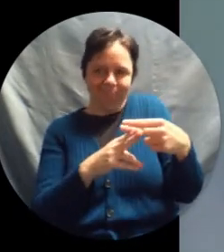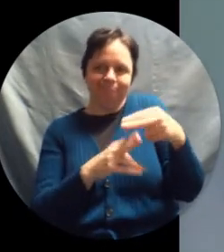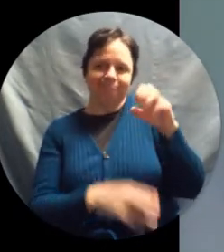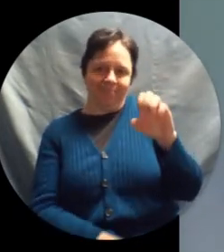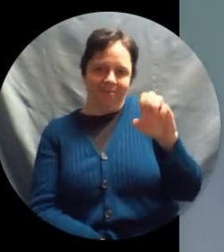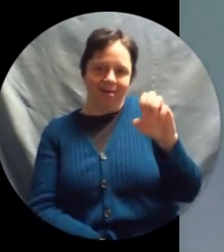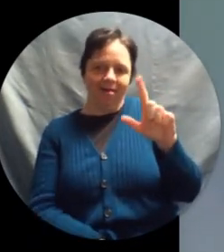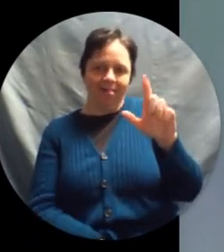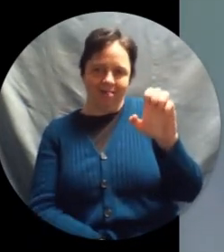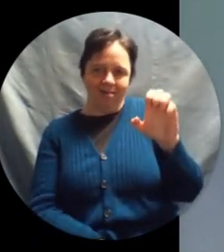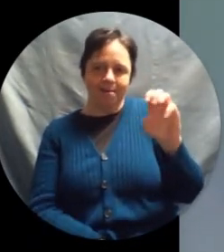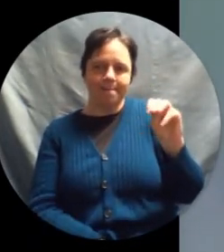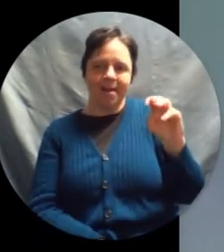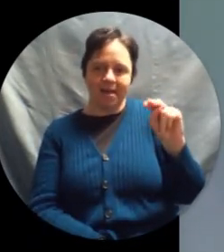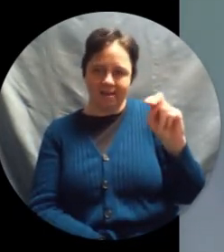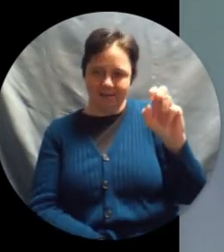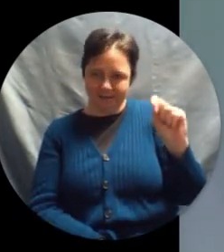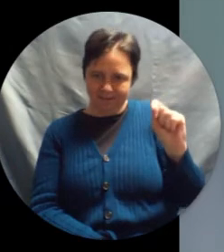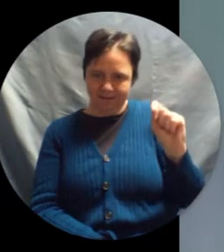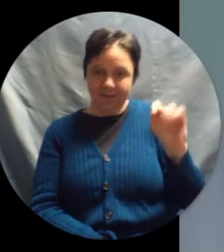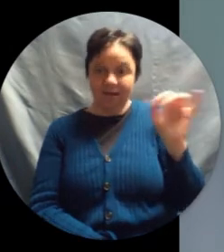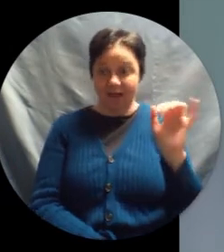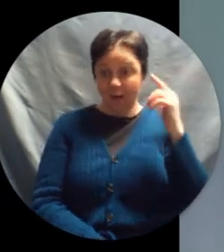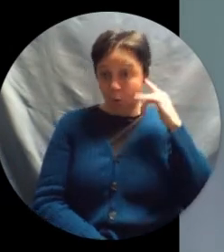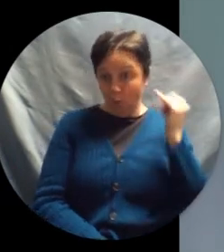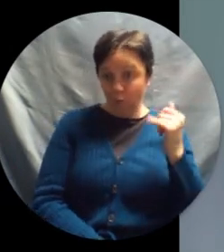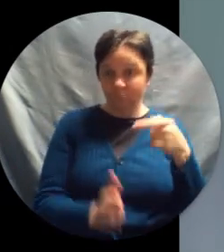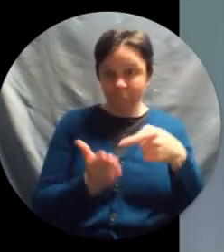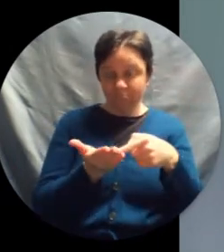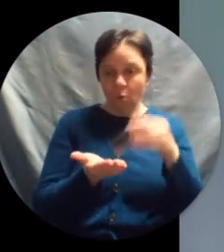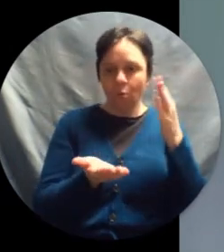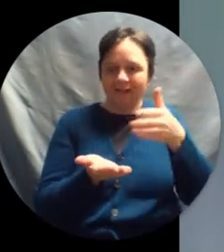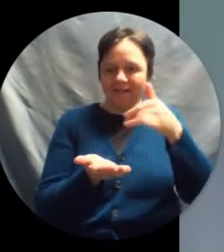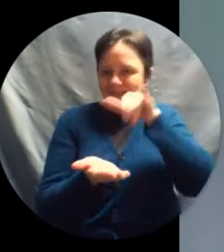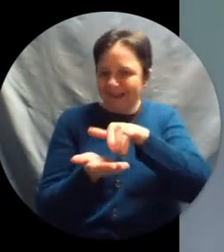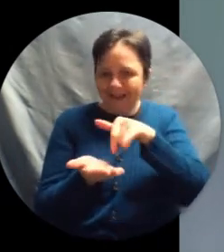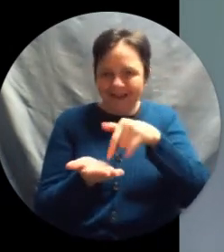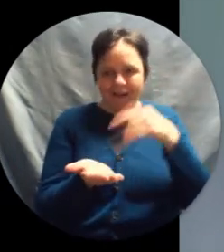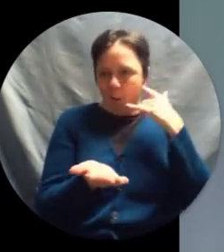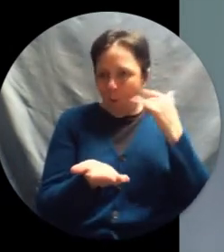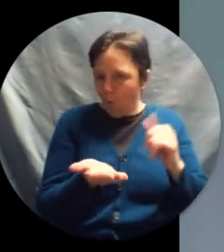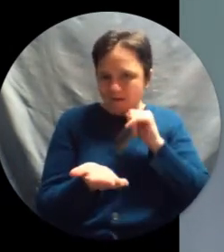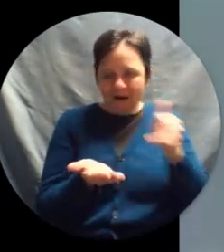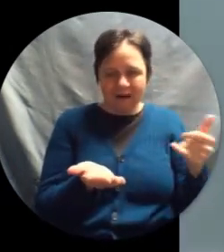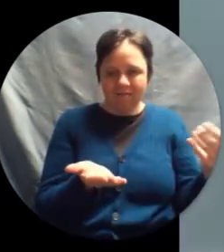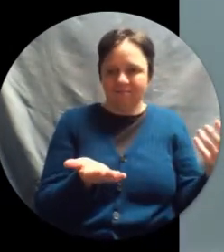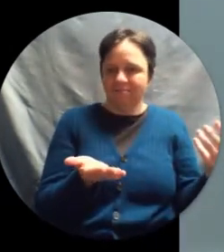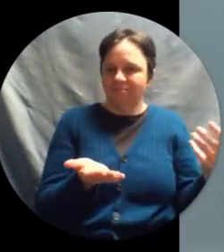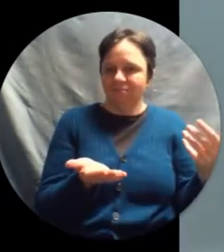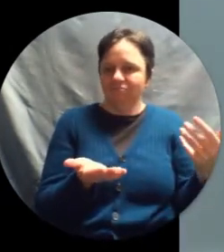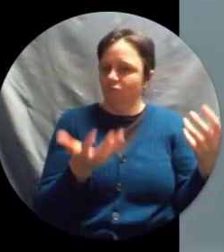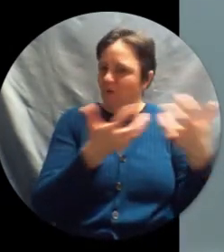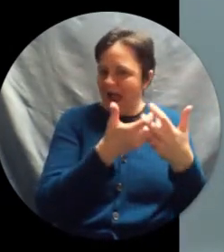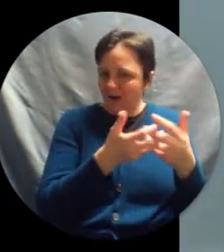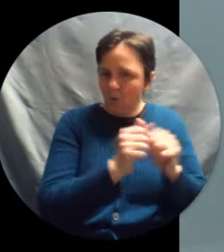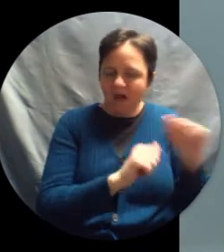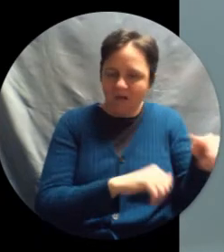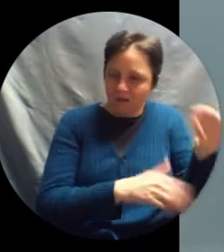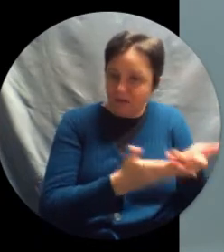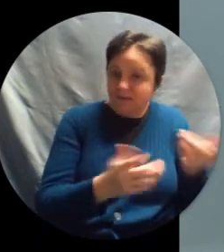own. Like an element like gold, it's going to stay gold. It's not going to react with anything else. Other substances,